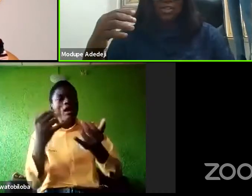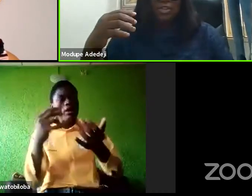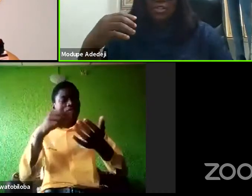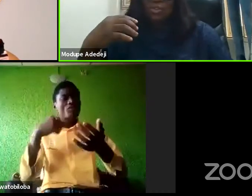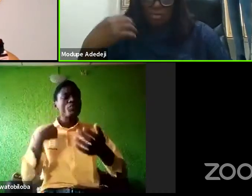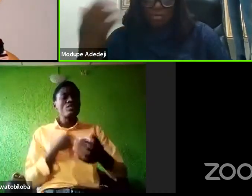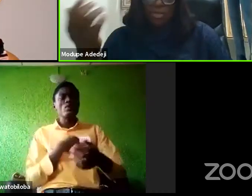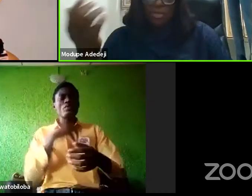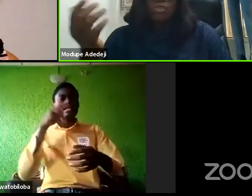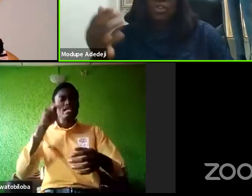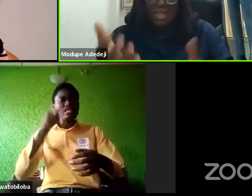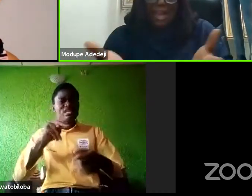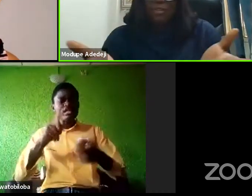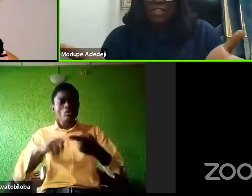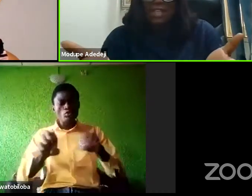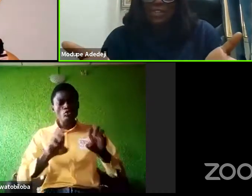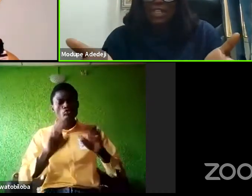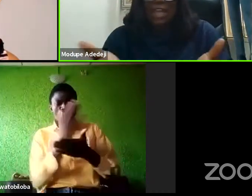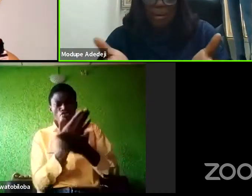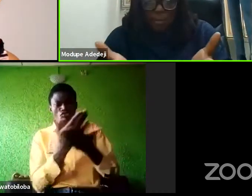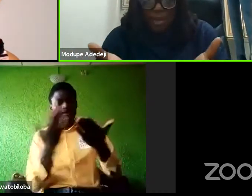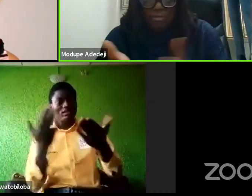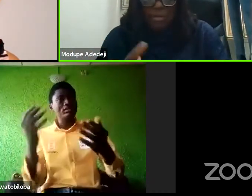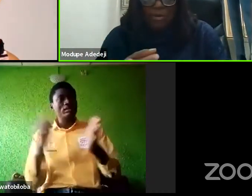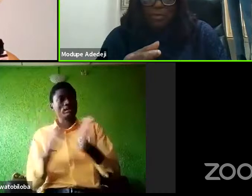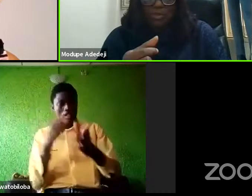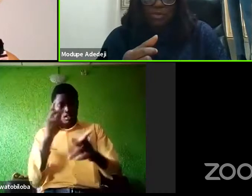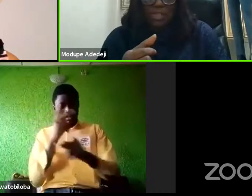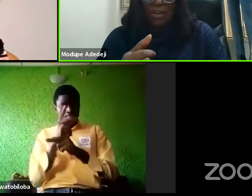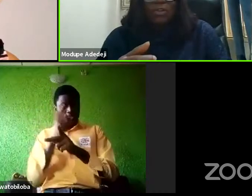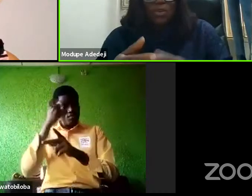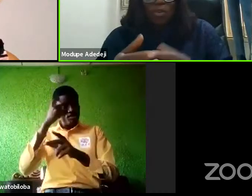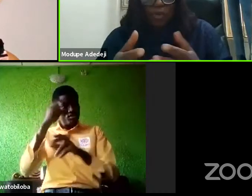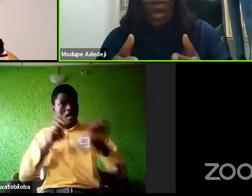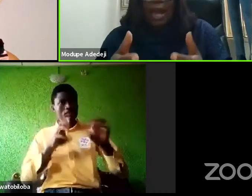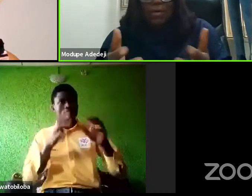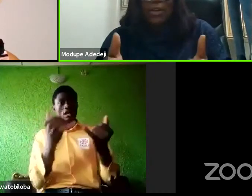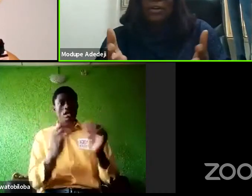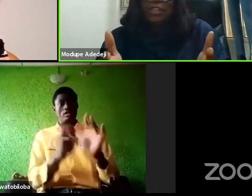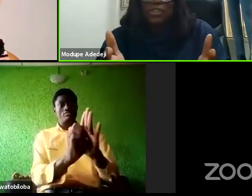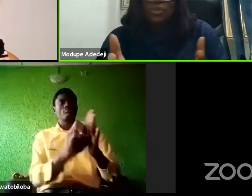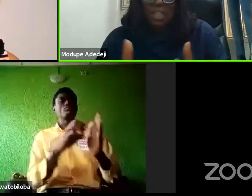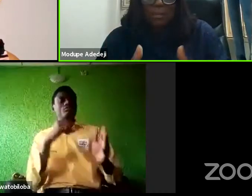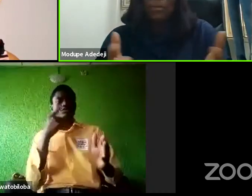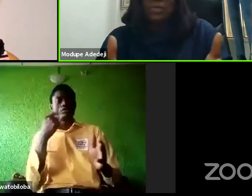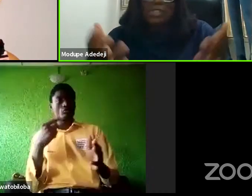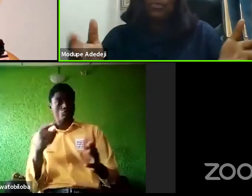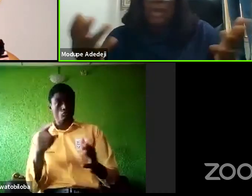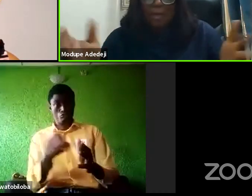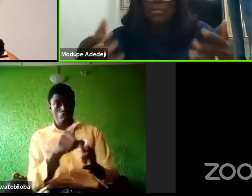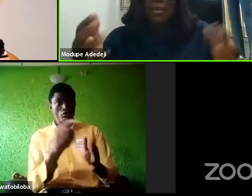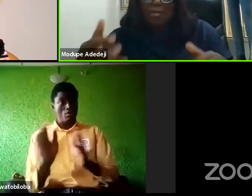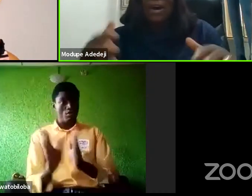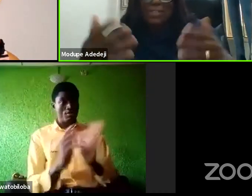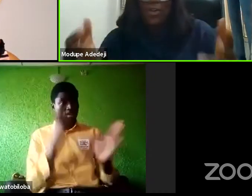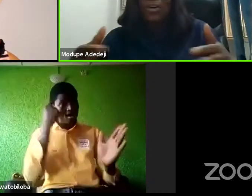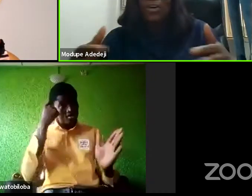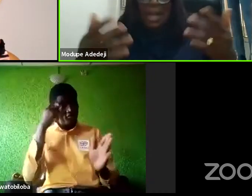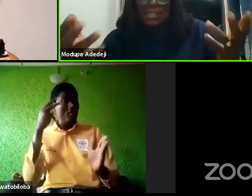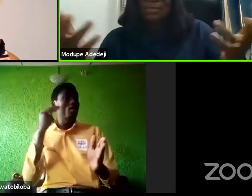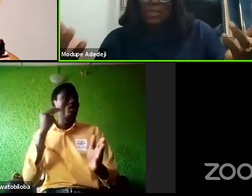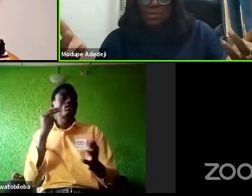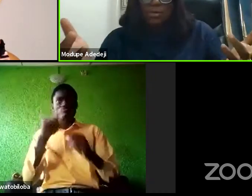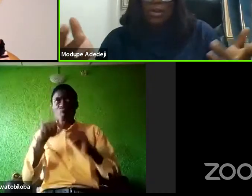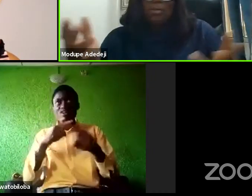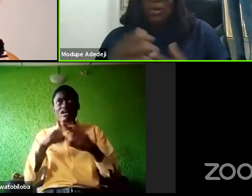active, So like, for instance, you said you are preparing for menopause too now. So I will encourage you to keep up with this program for as